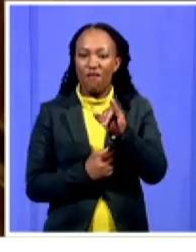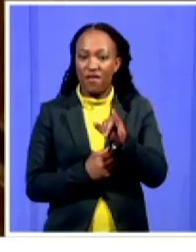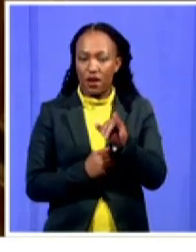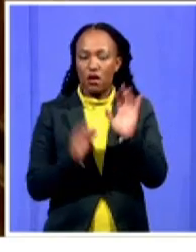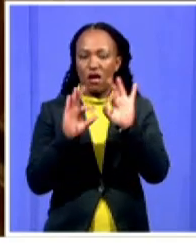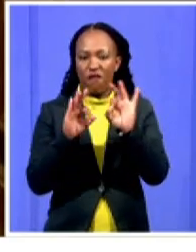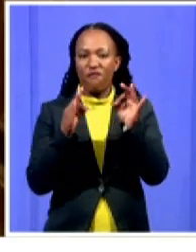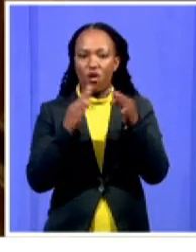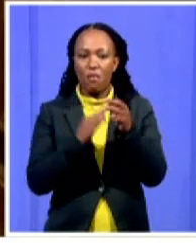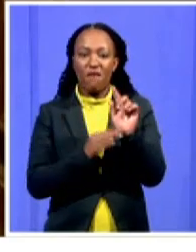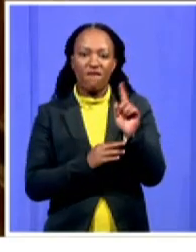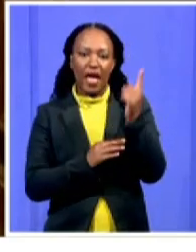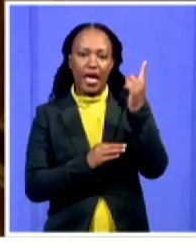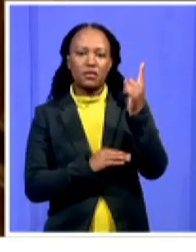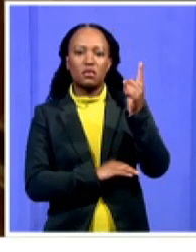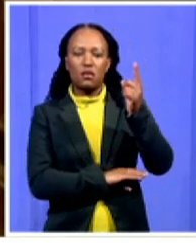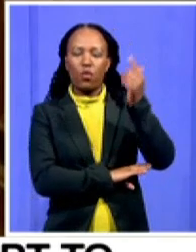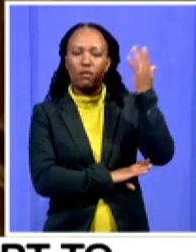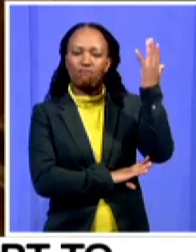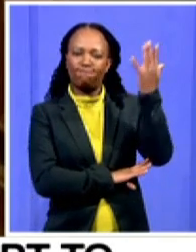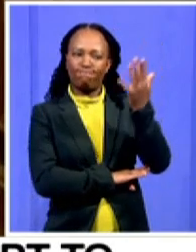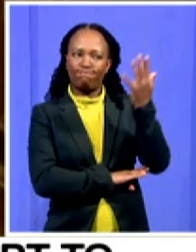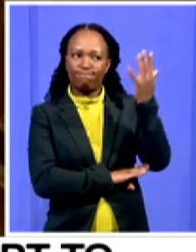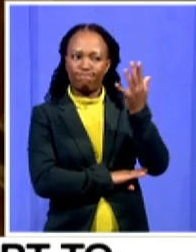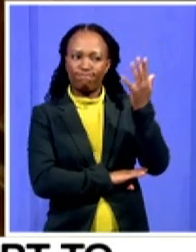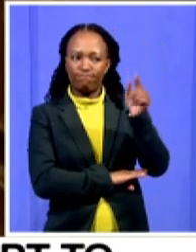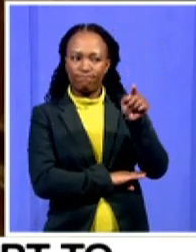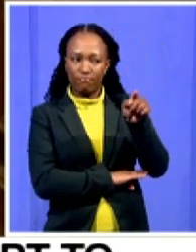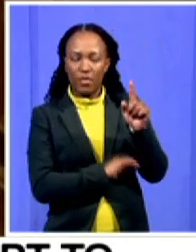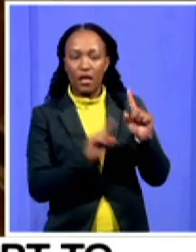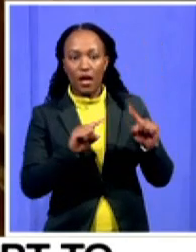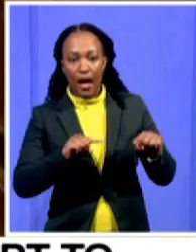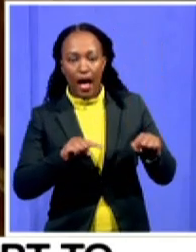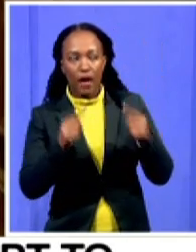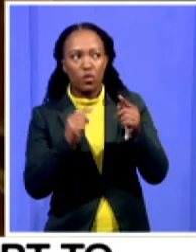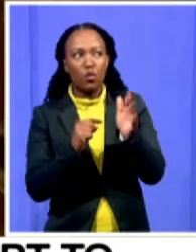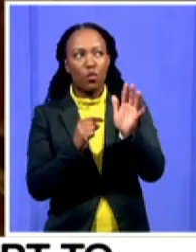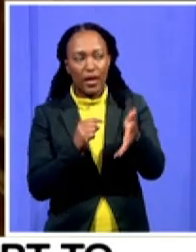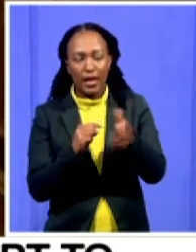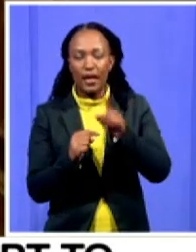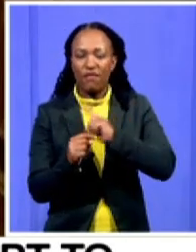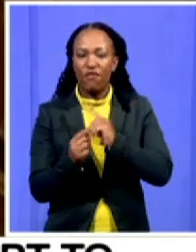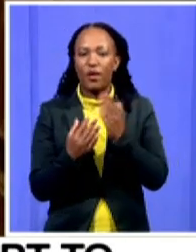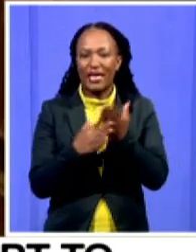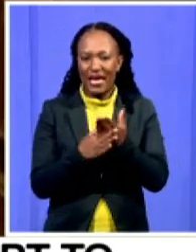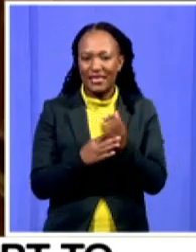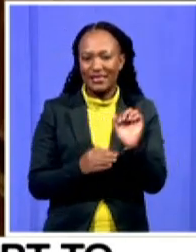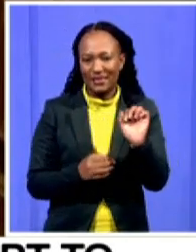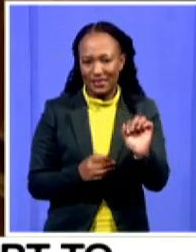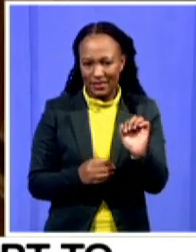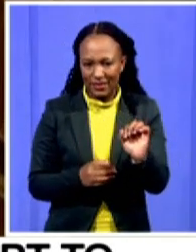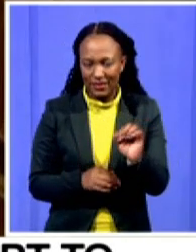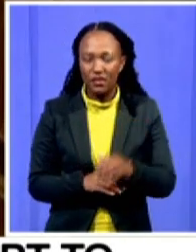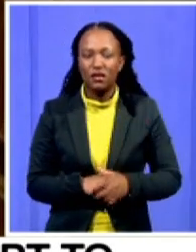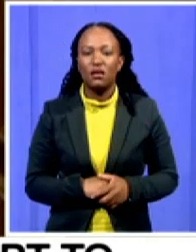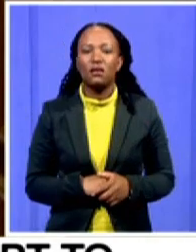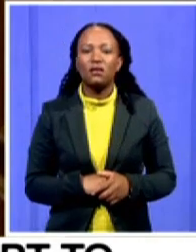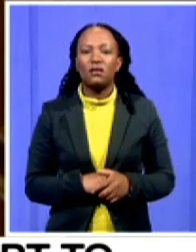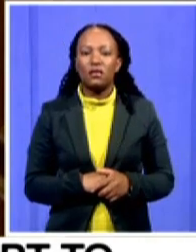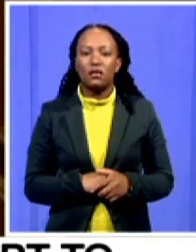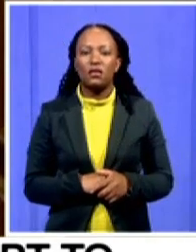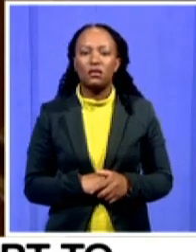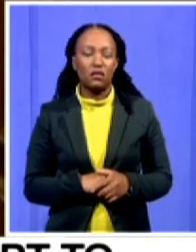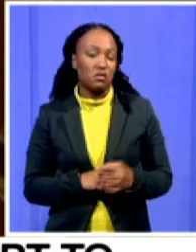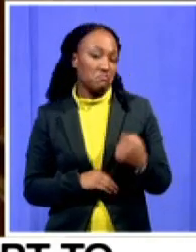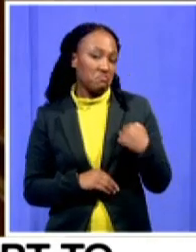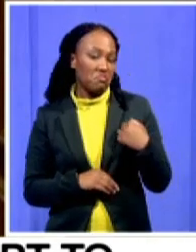the appellants on this case, where they will be arguing their case, where they are, as you have